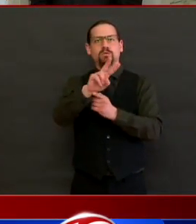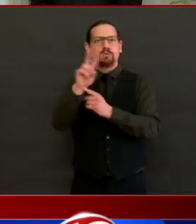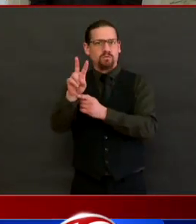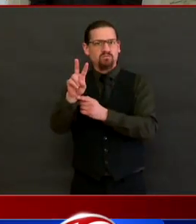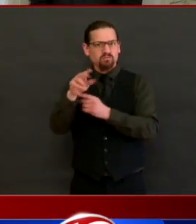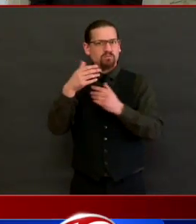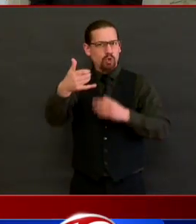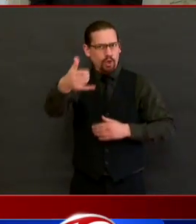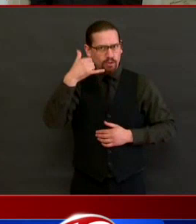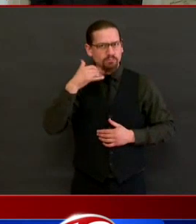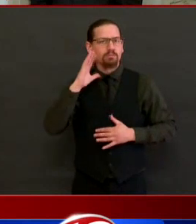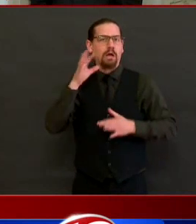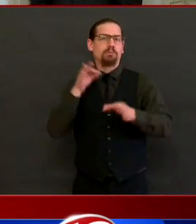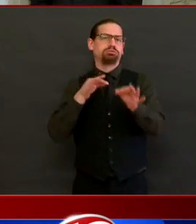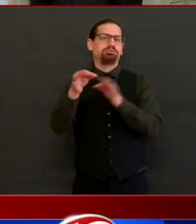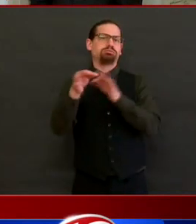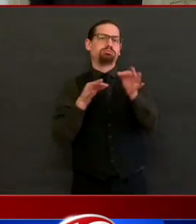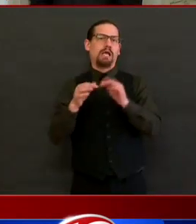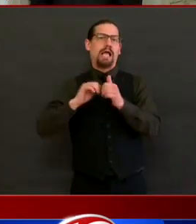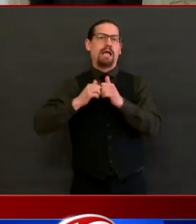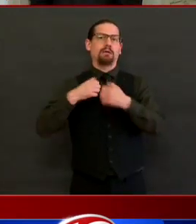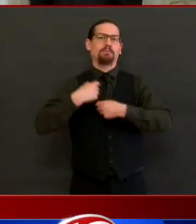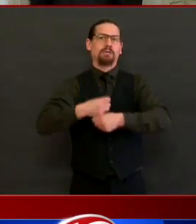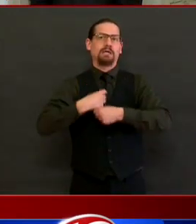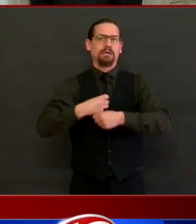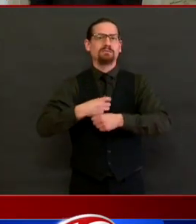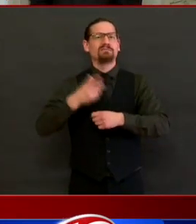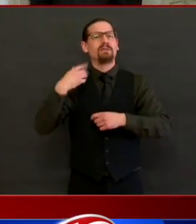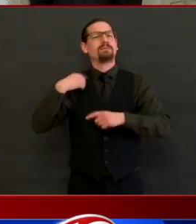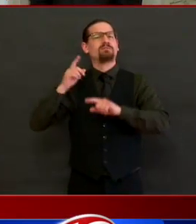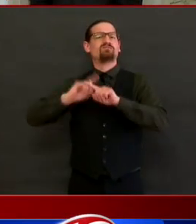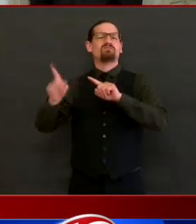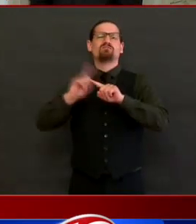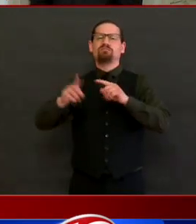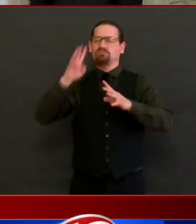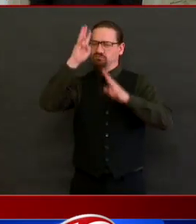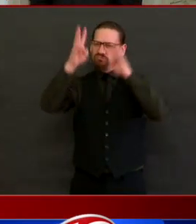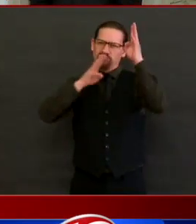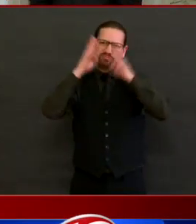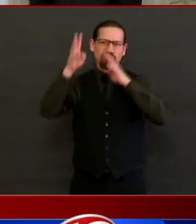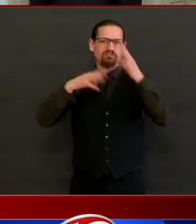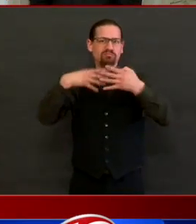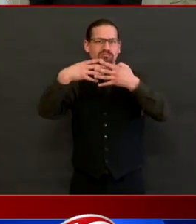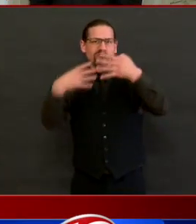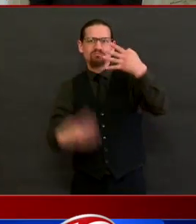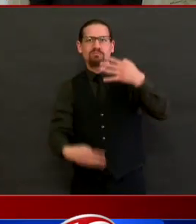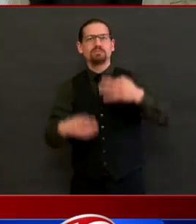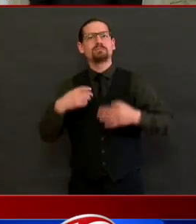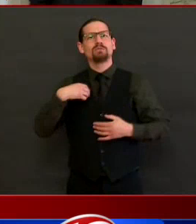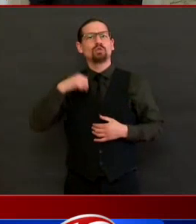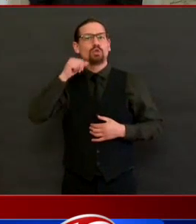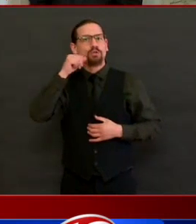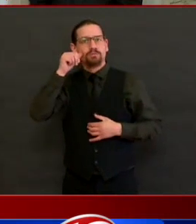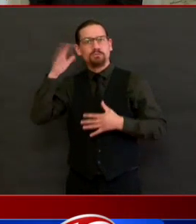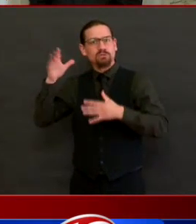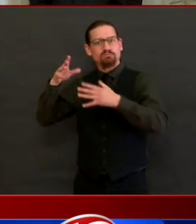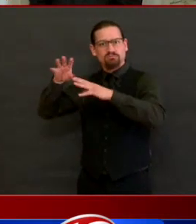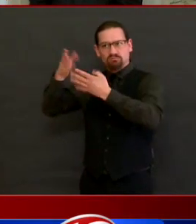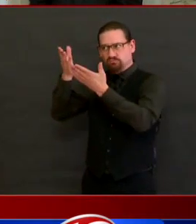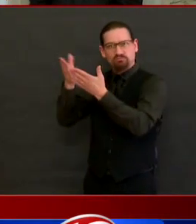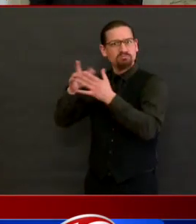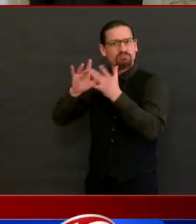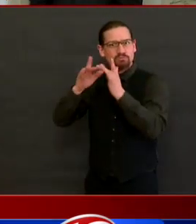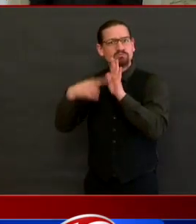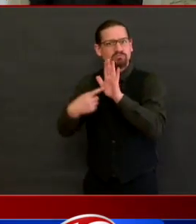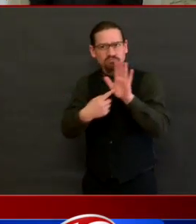401-222-8022. There are many creative ways, similar to what I showed yesterday, and many others, to be able to make a